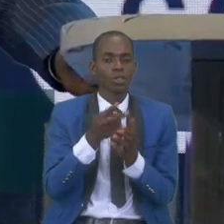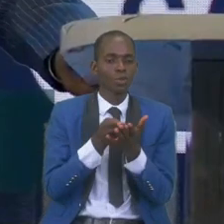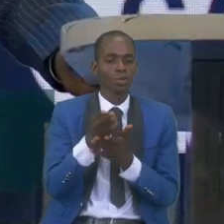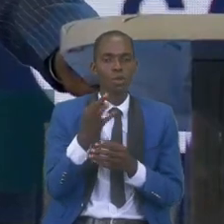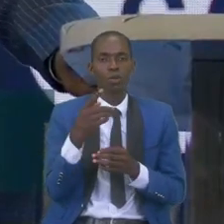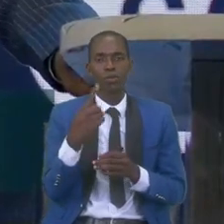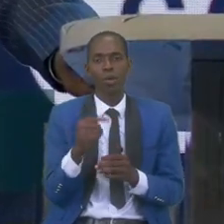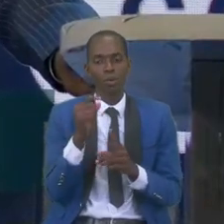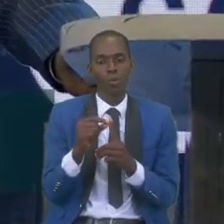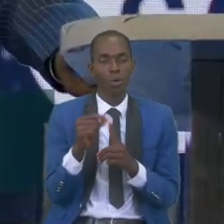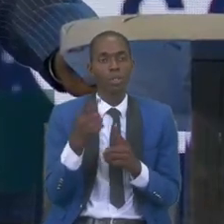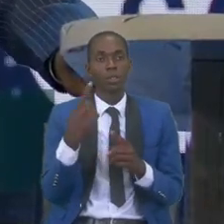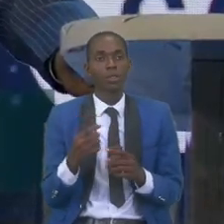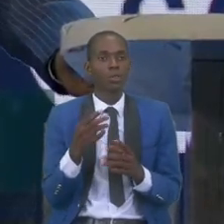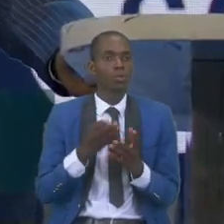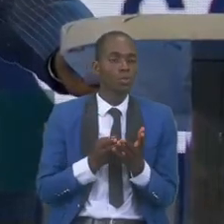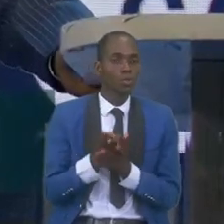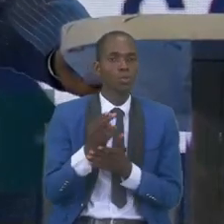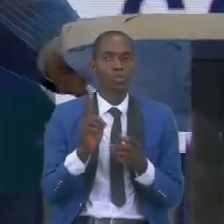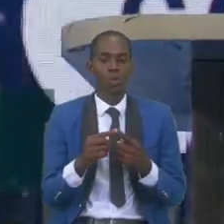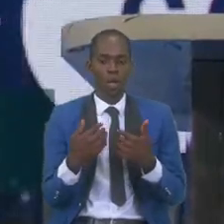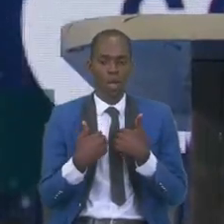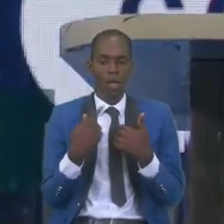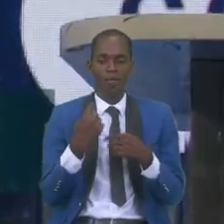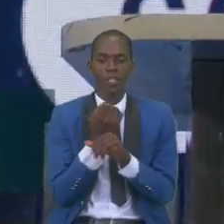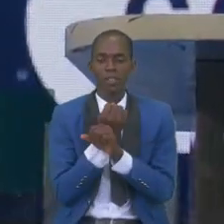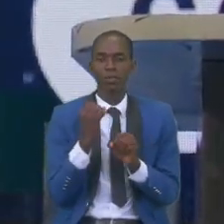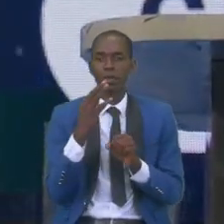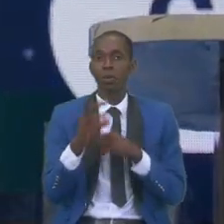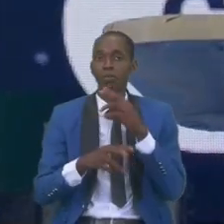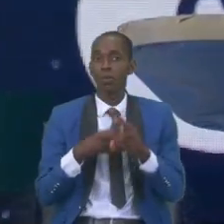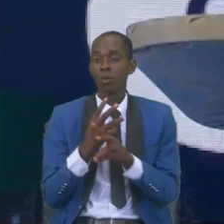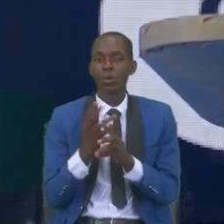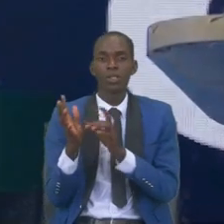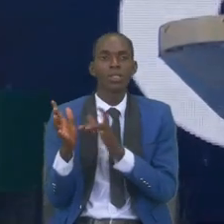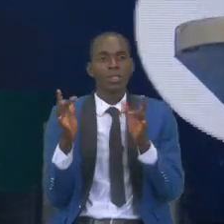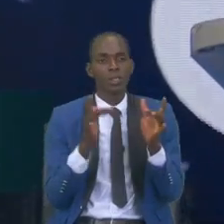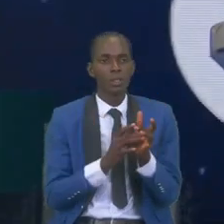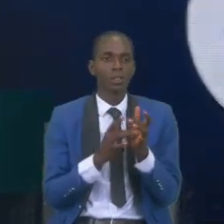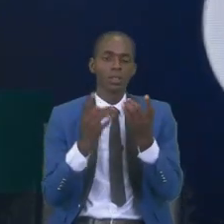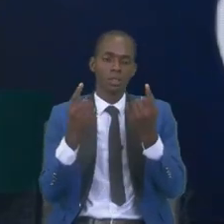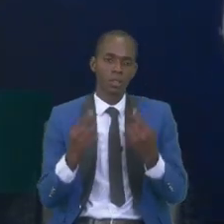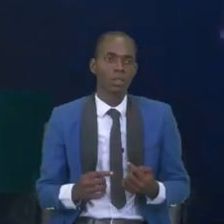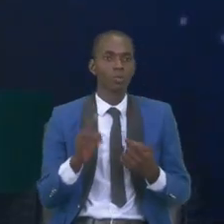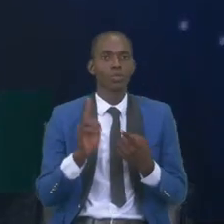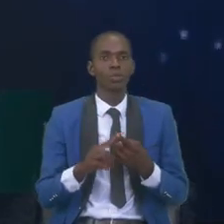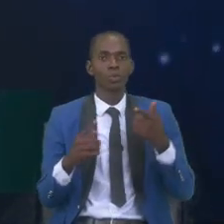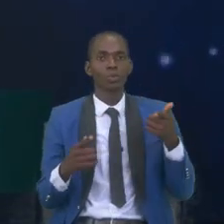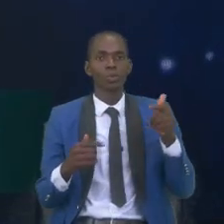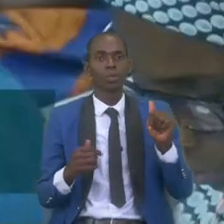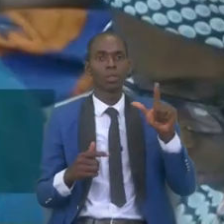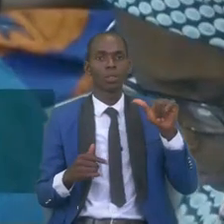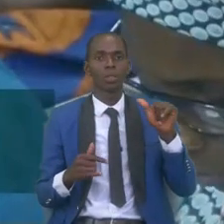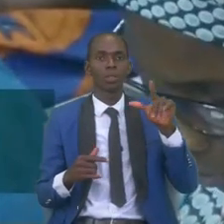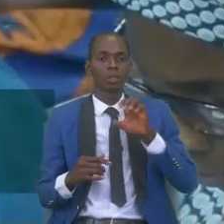and the truth to have the salvation of the Lord, Jesus came into Galilee preaching